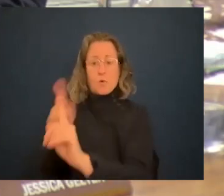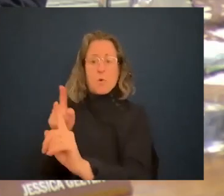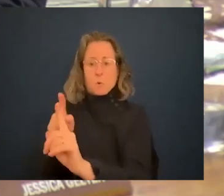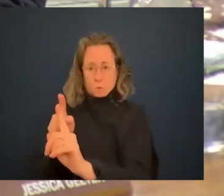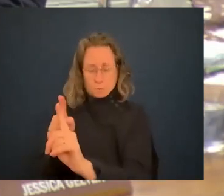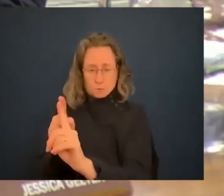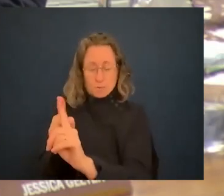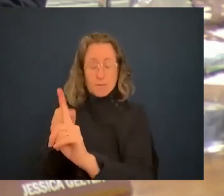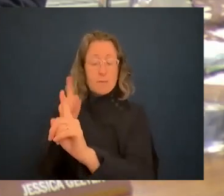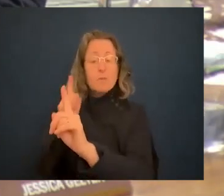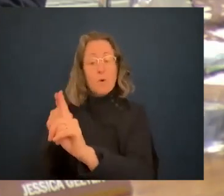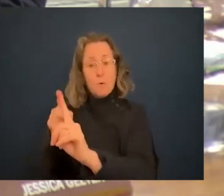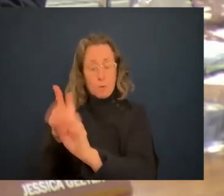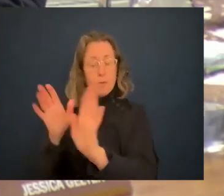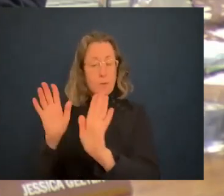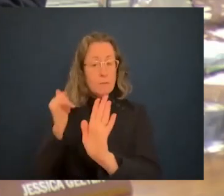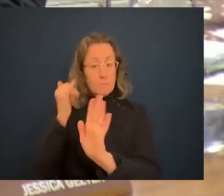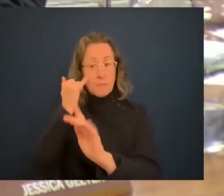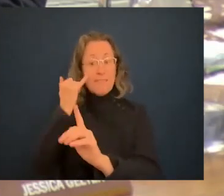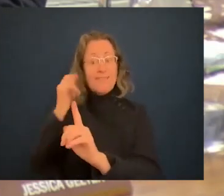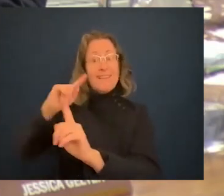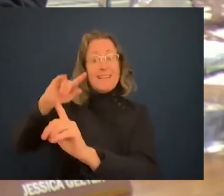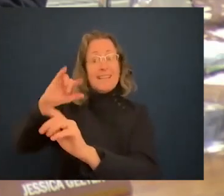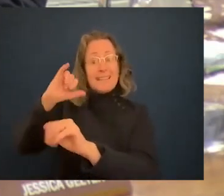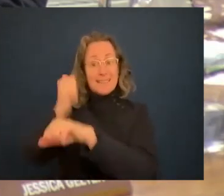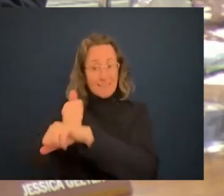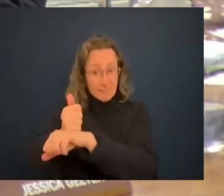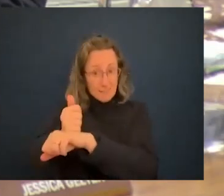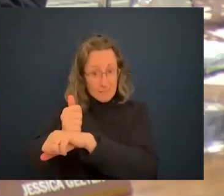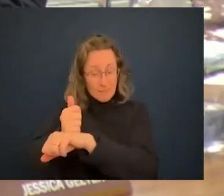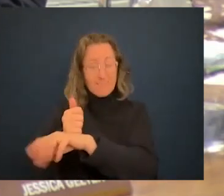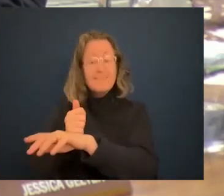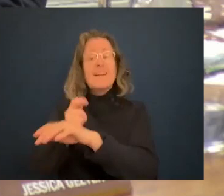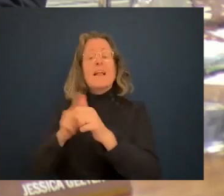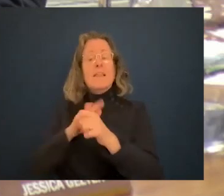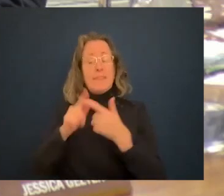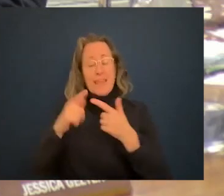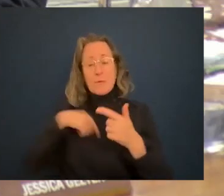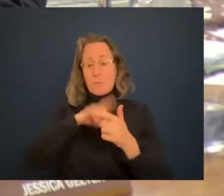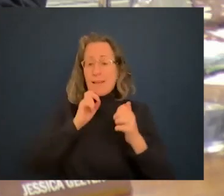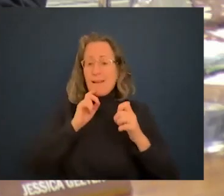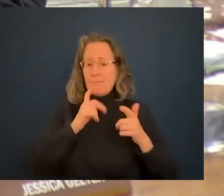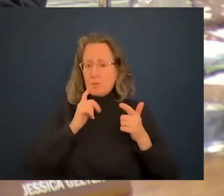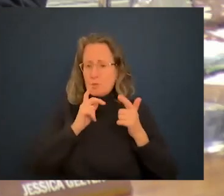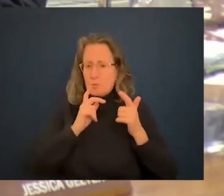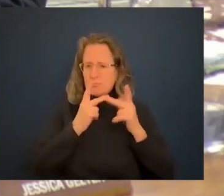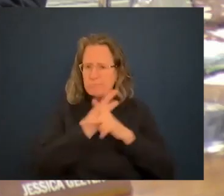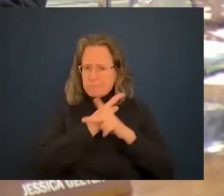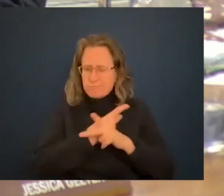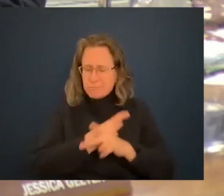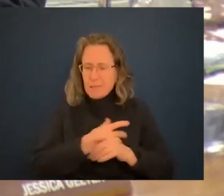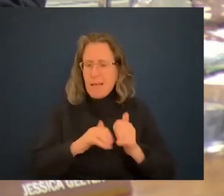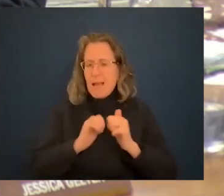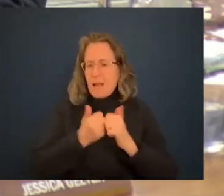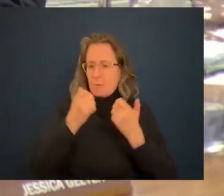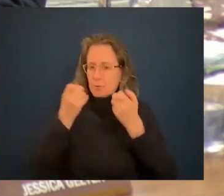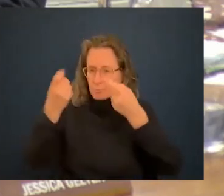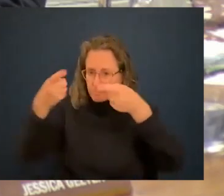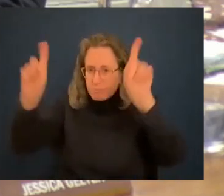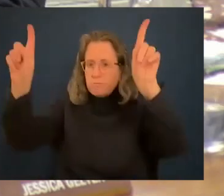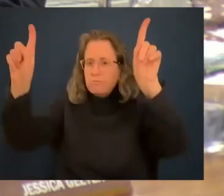then it's incumbent upon us to figure out how to achieve that goal and we can achieve it in a variety of means um we may disagree about that later